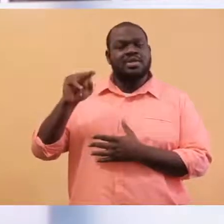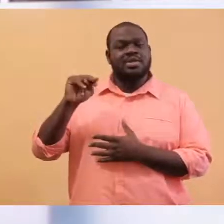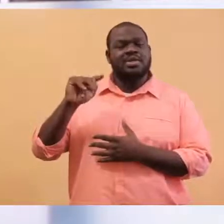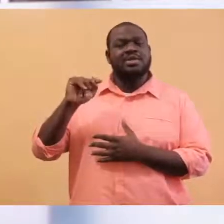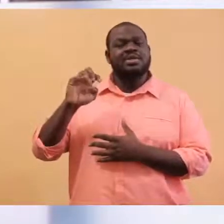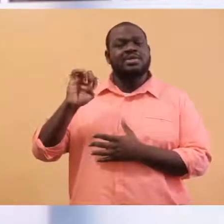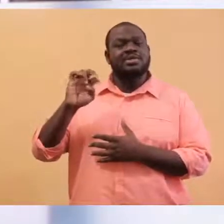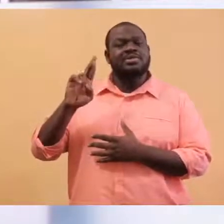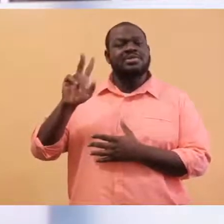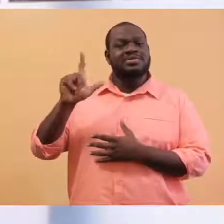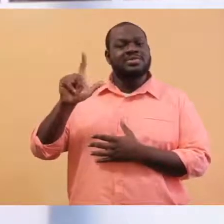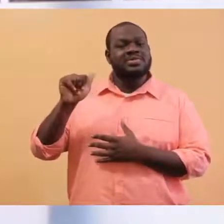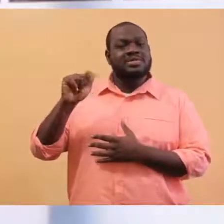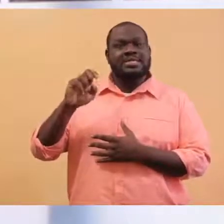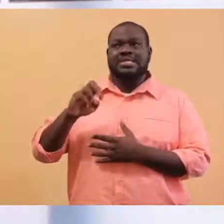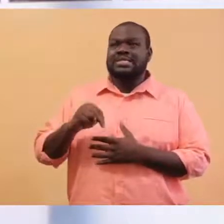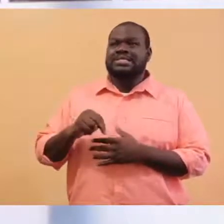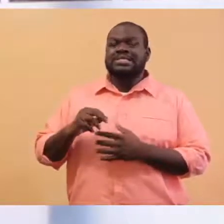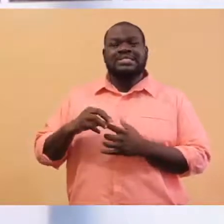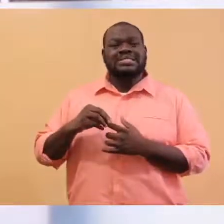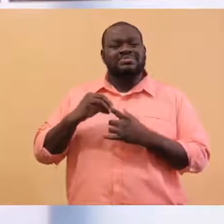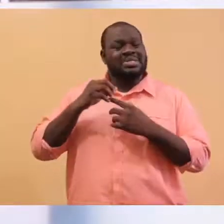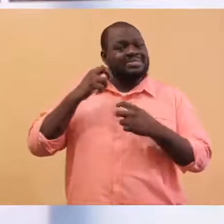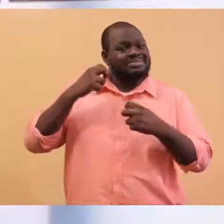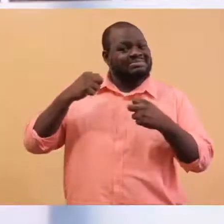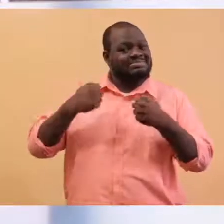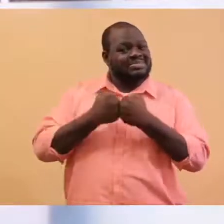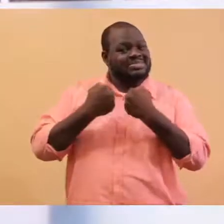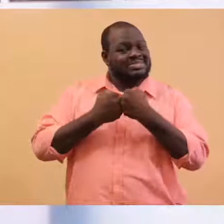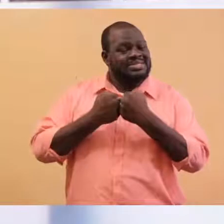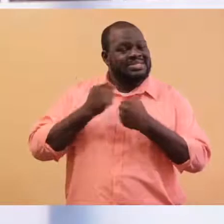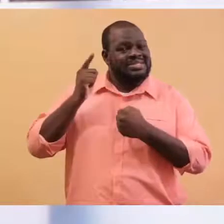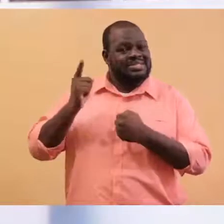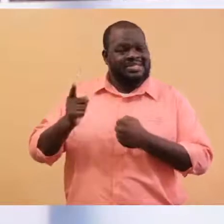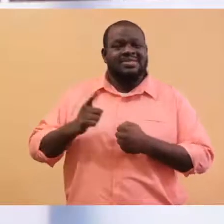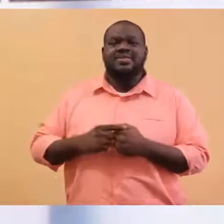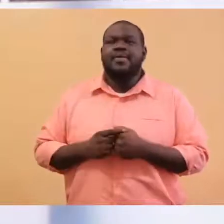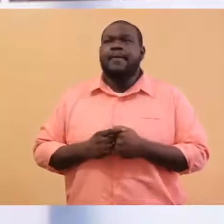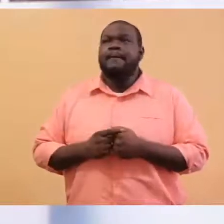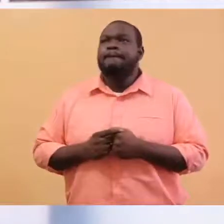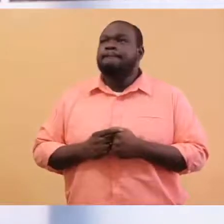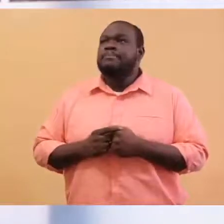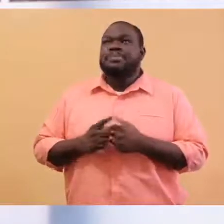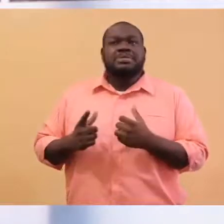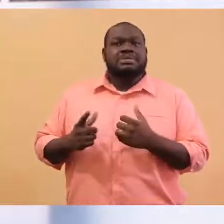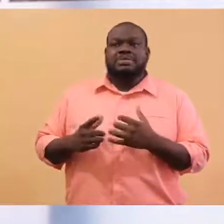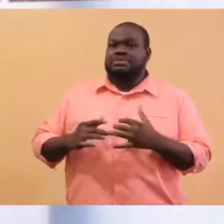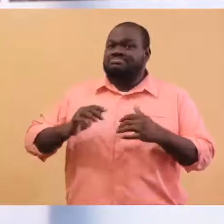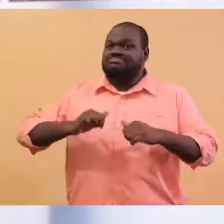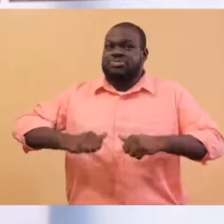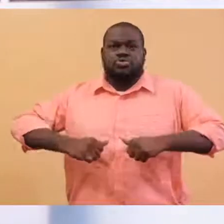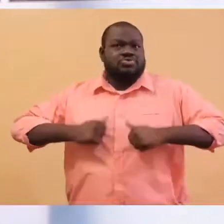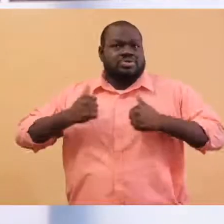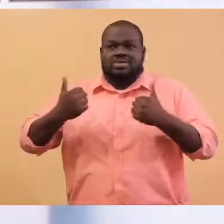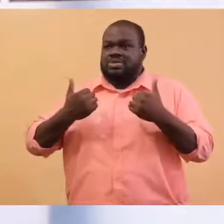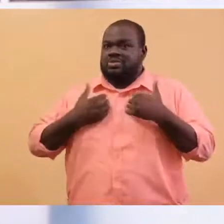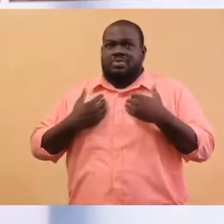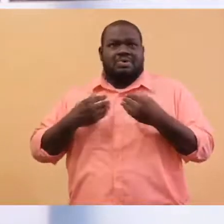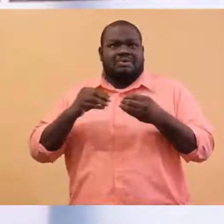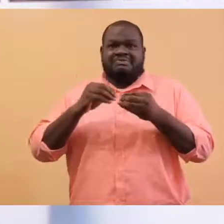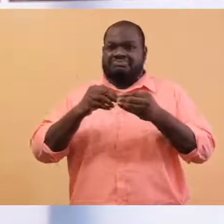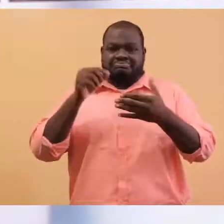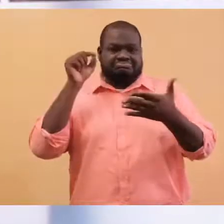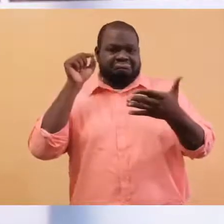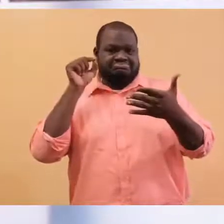contact tracing, in that addresses rarely consist of a lot number and street, and